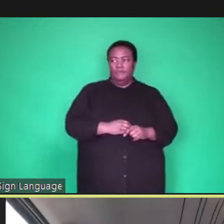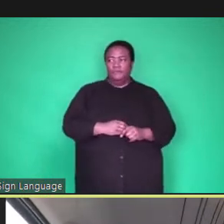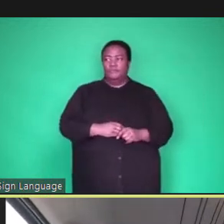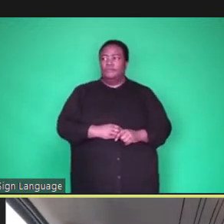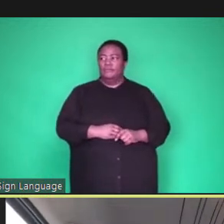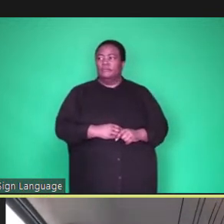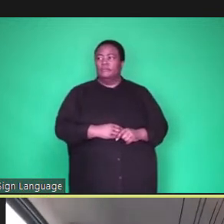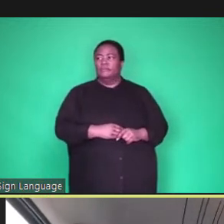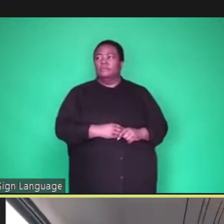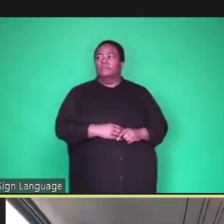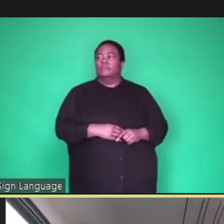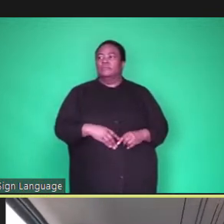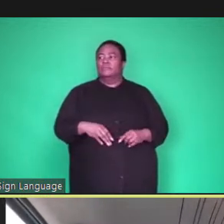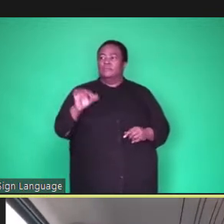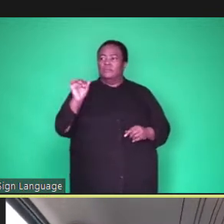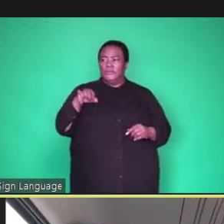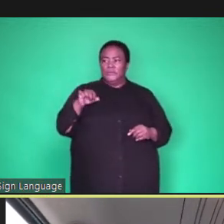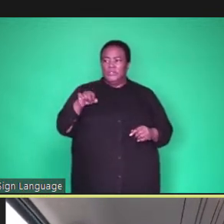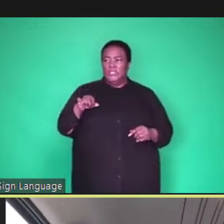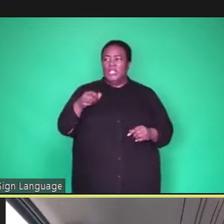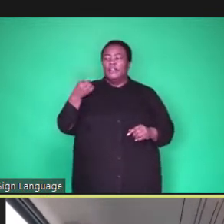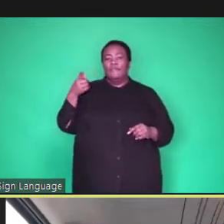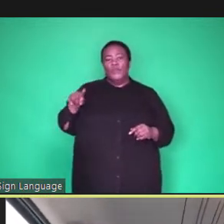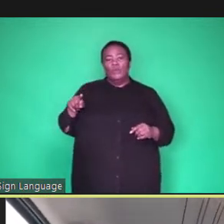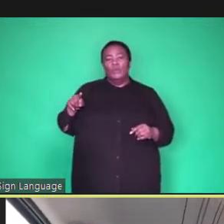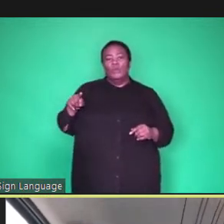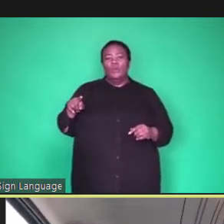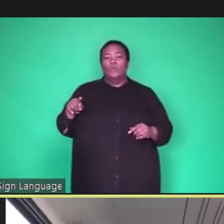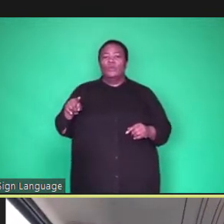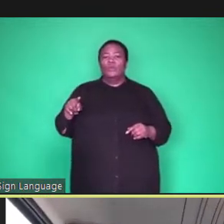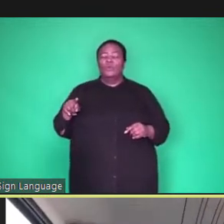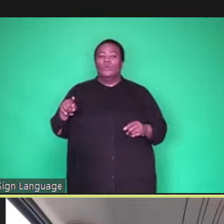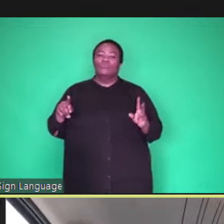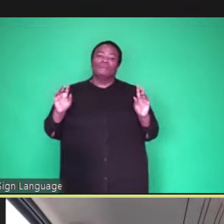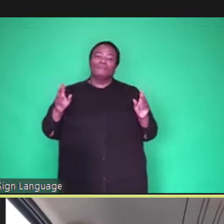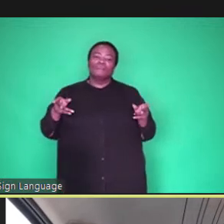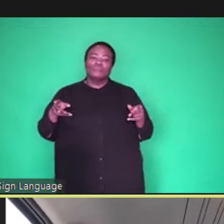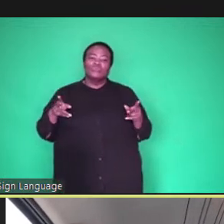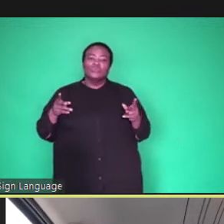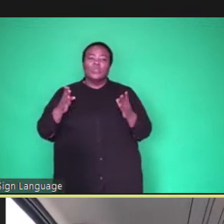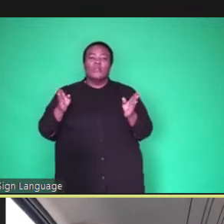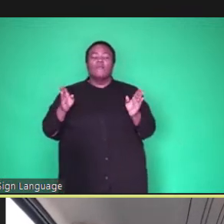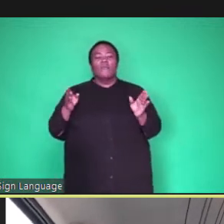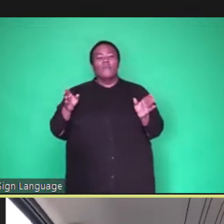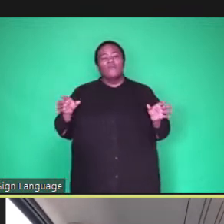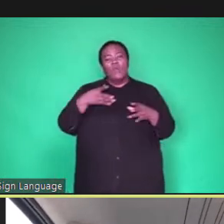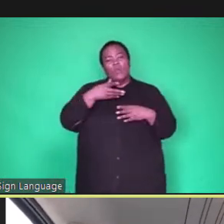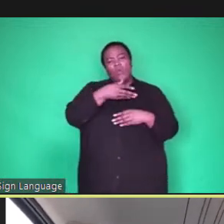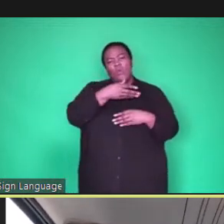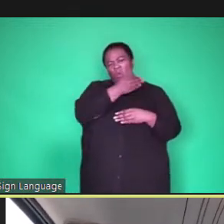Next, yes, and for generally for all countries,